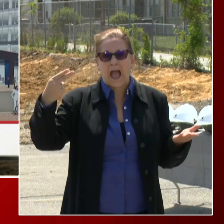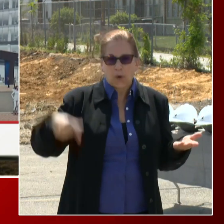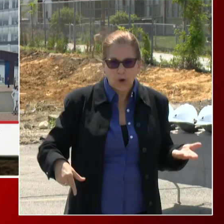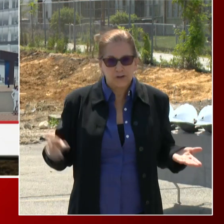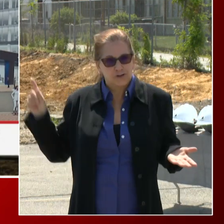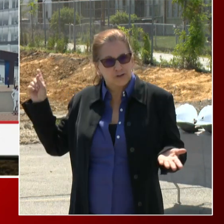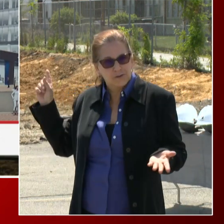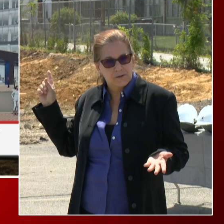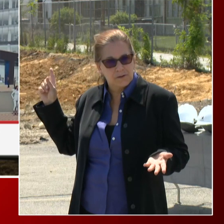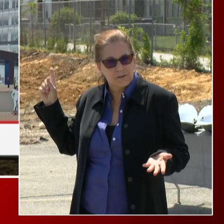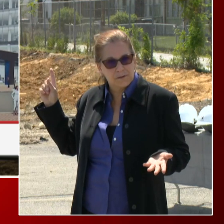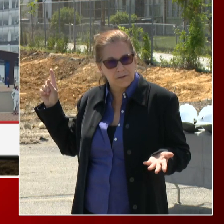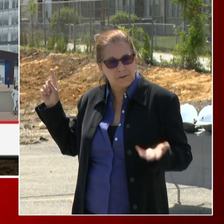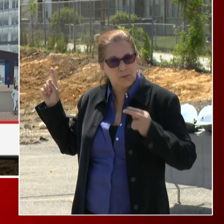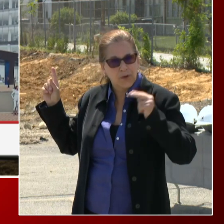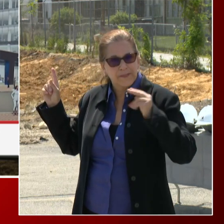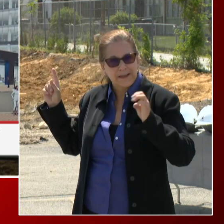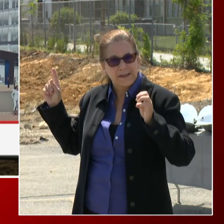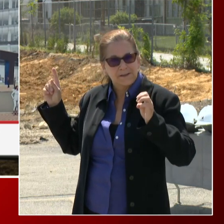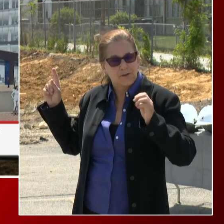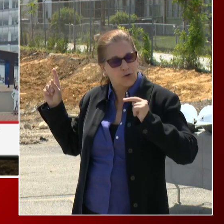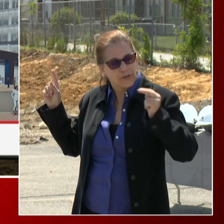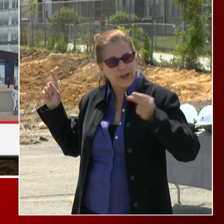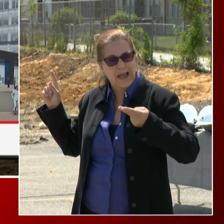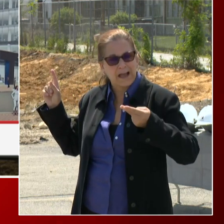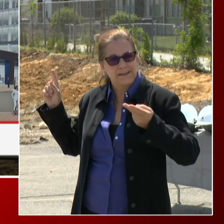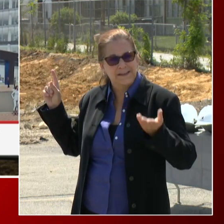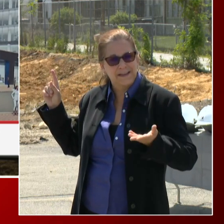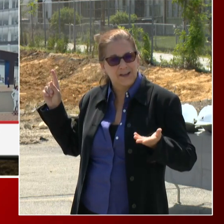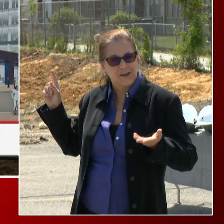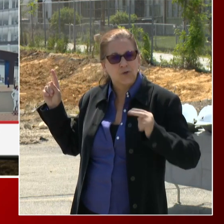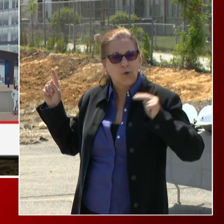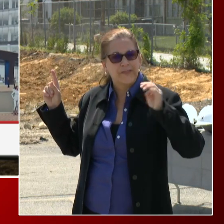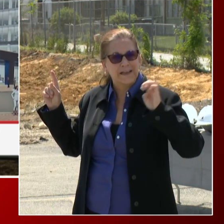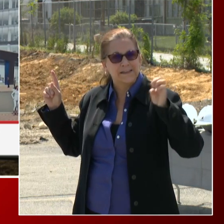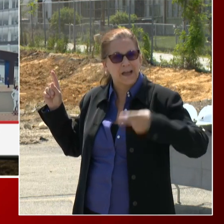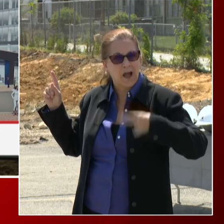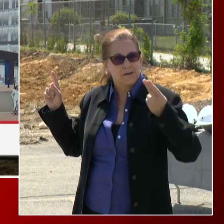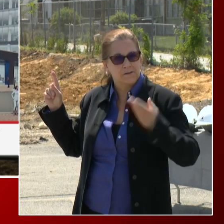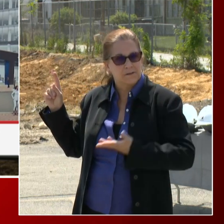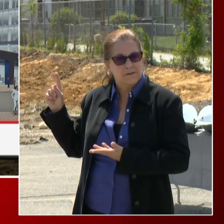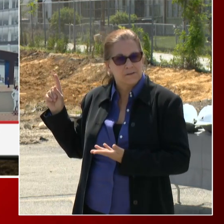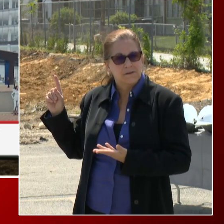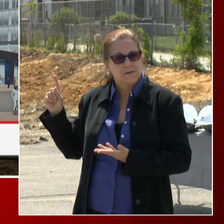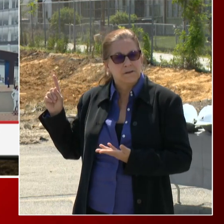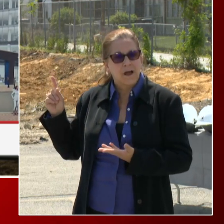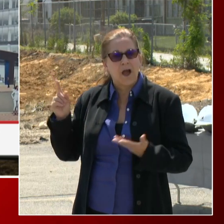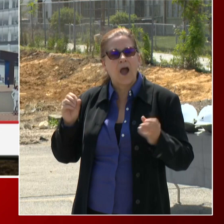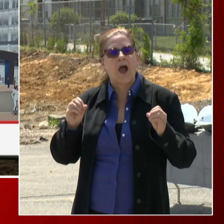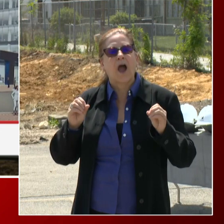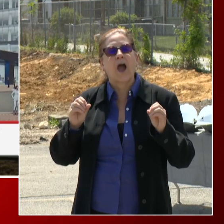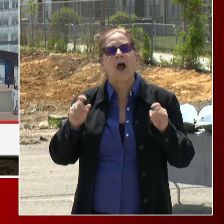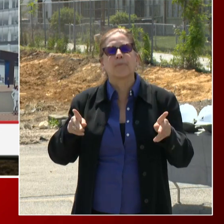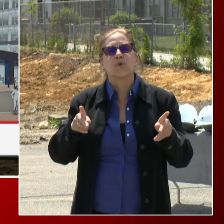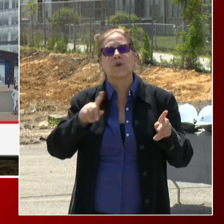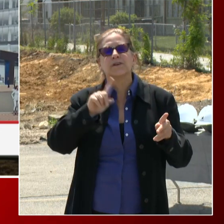area located will be in an opportunity zone, which of course is a federal entity